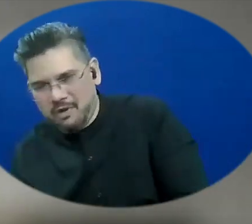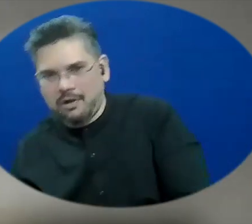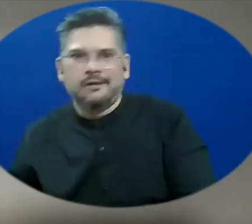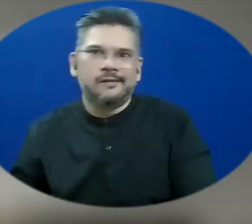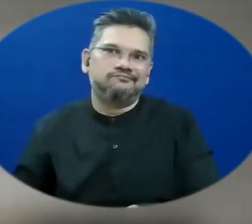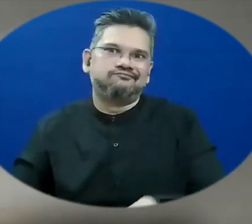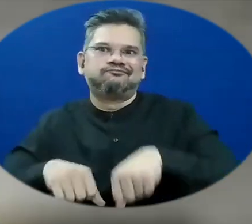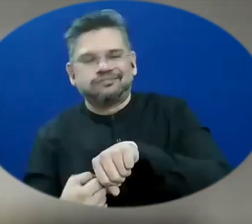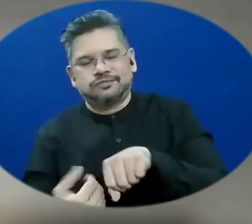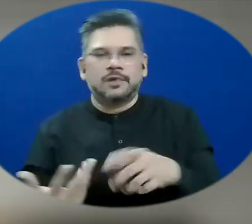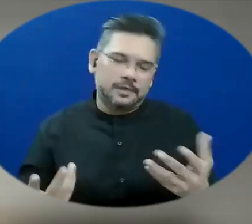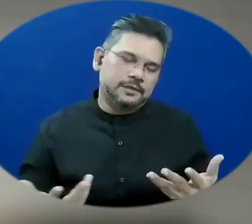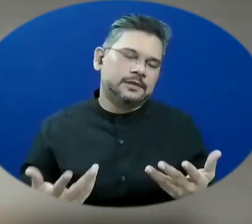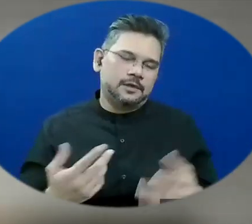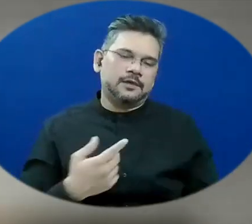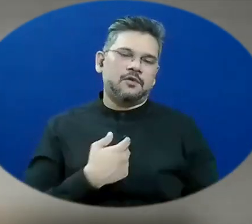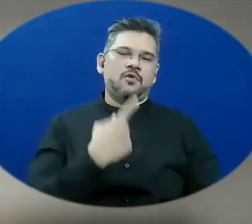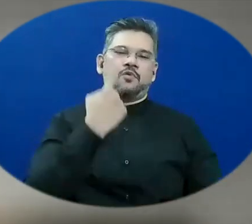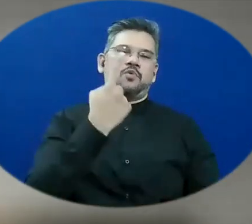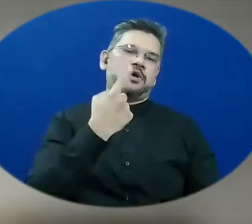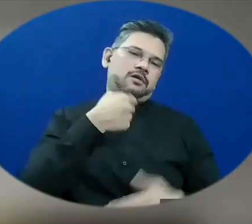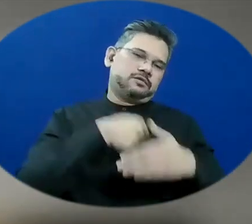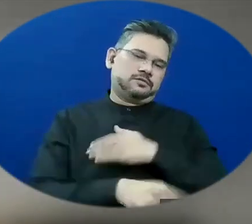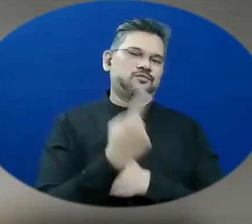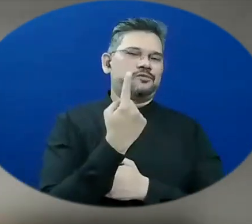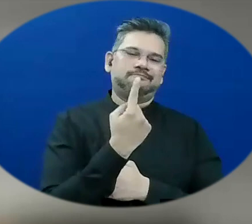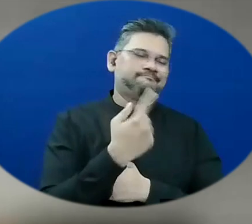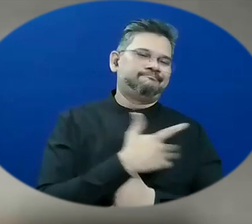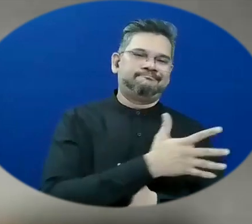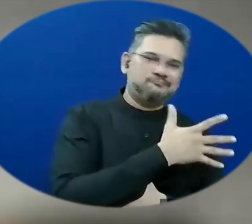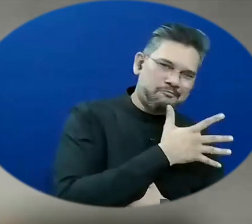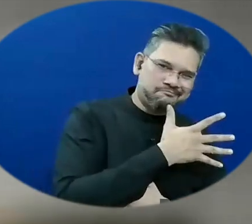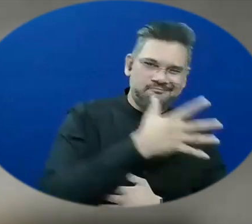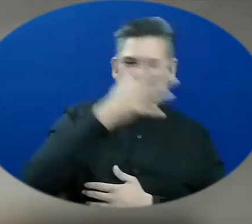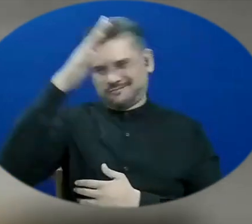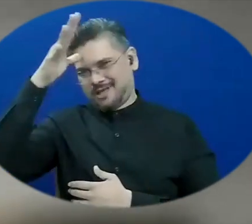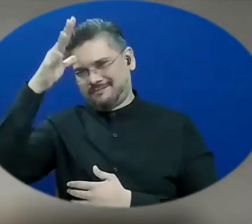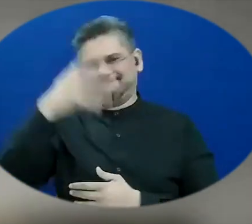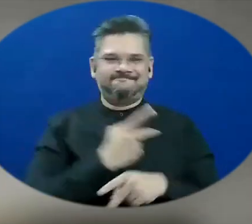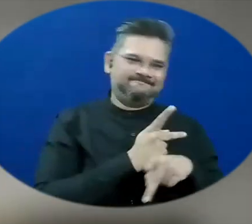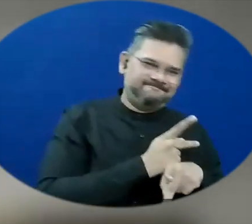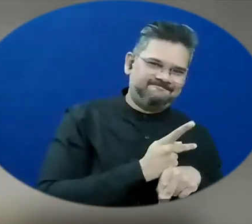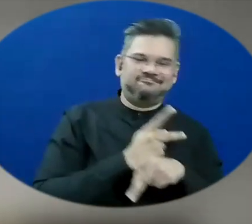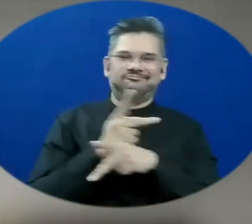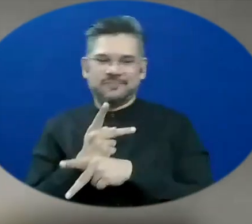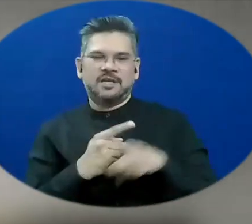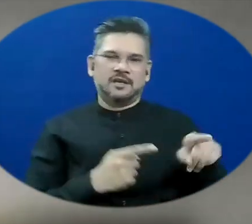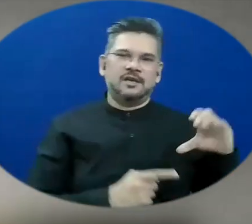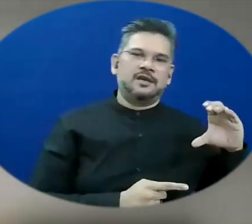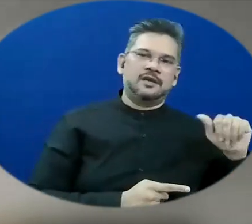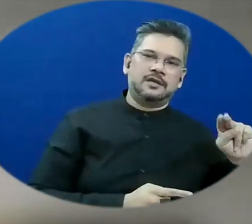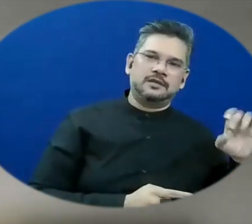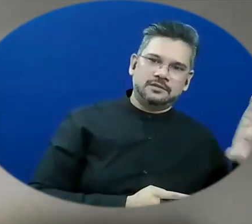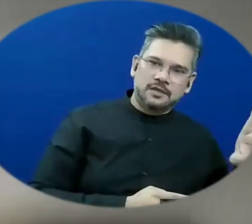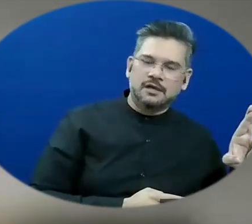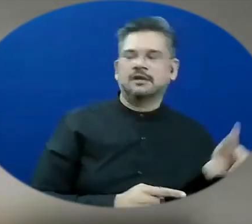right? I have to care for both mommy and daddy. So that's a bit of a challenge. So mom is with cancer and frailty. They're both in their